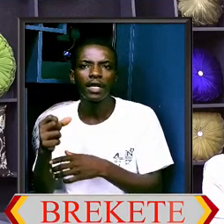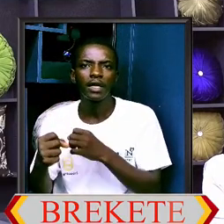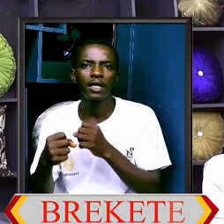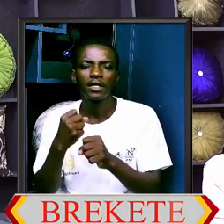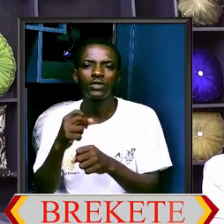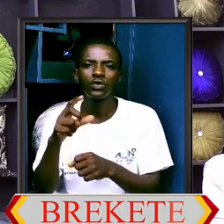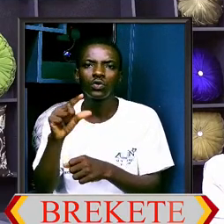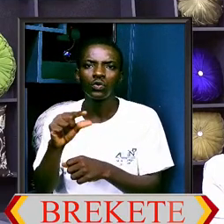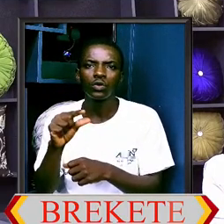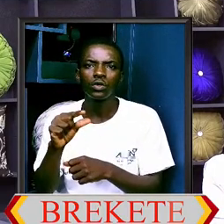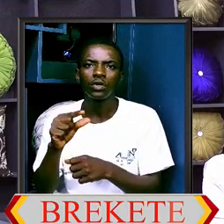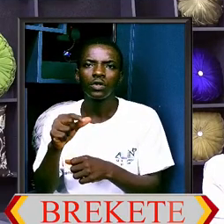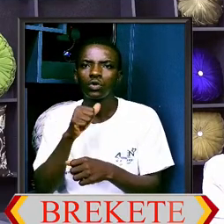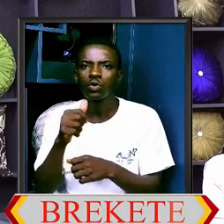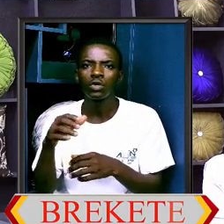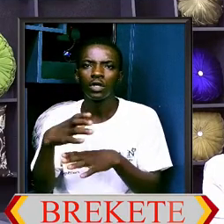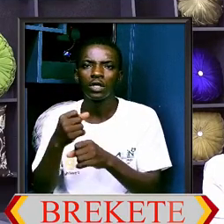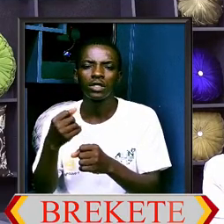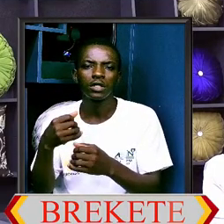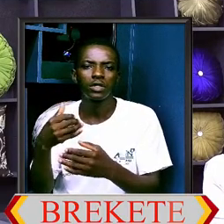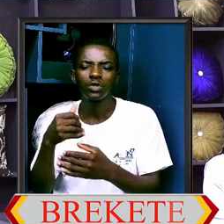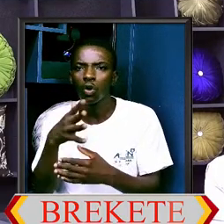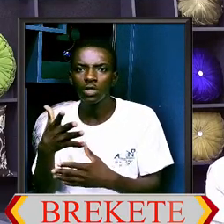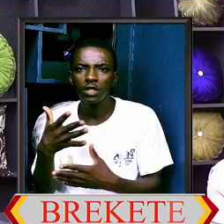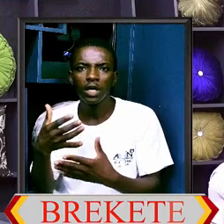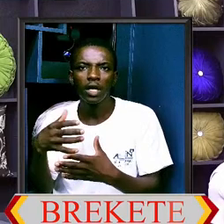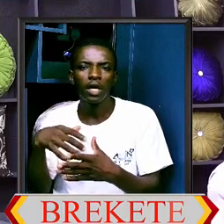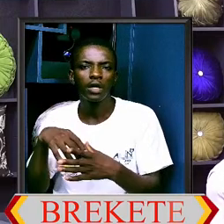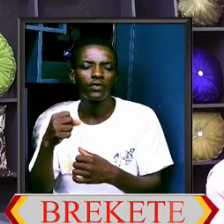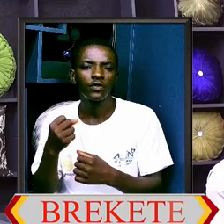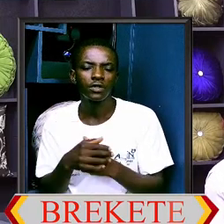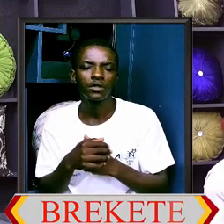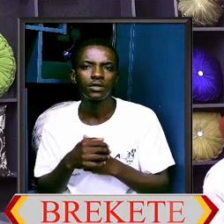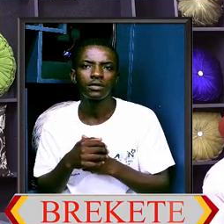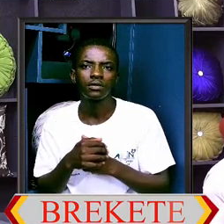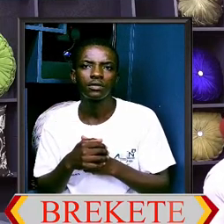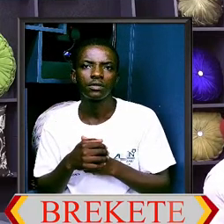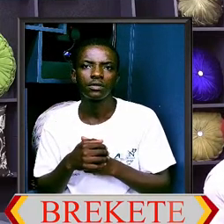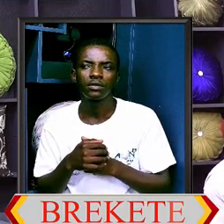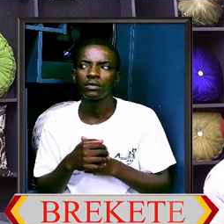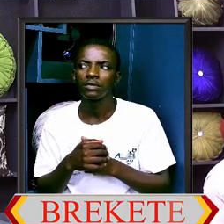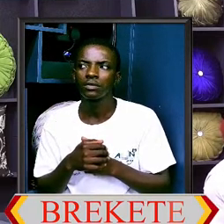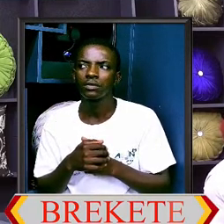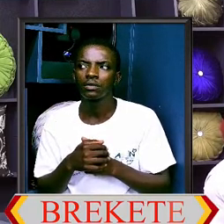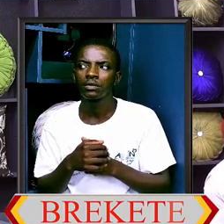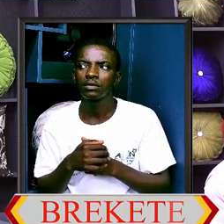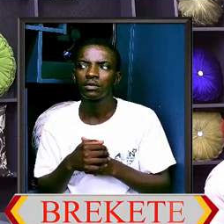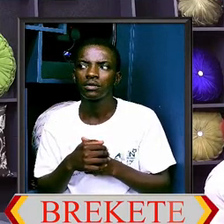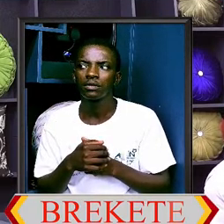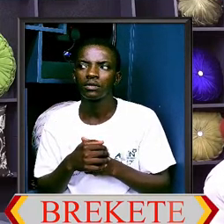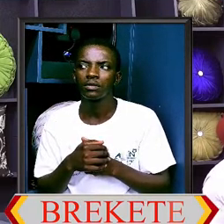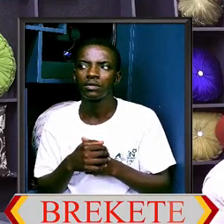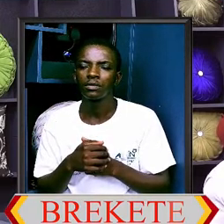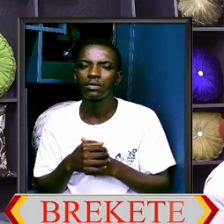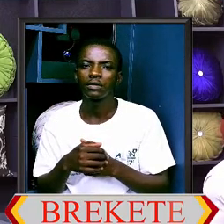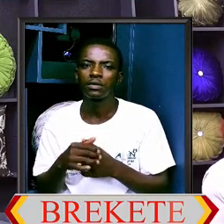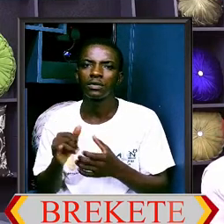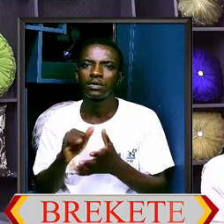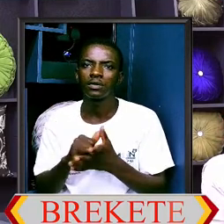15 years, 20 years, not getting anything out of it. Thank you very much.